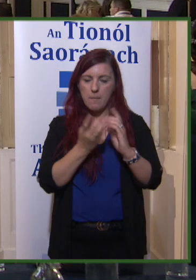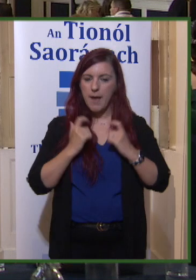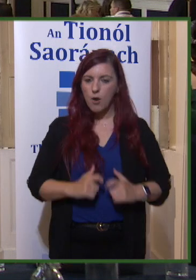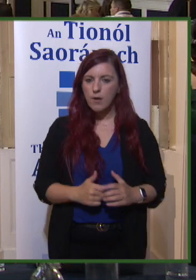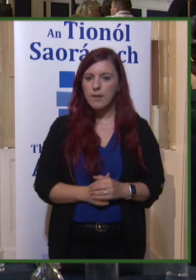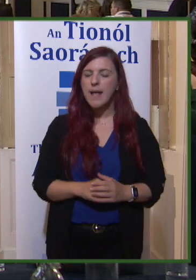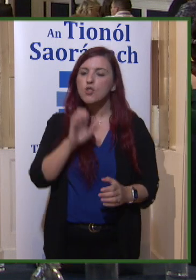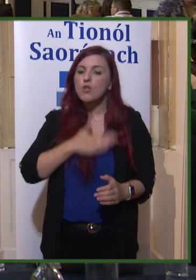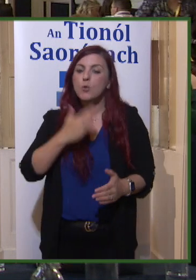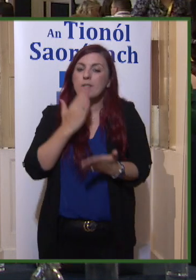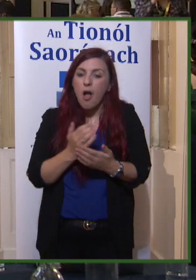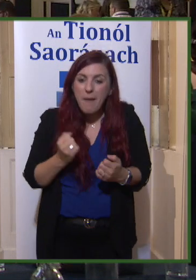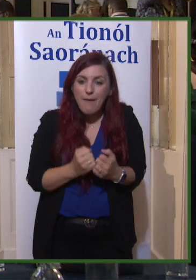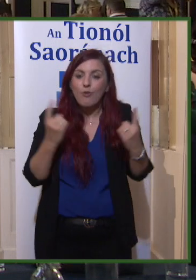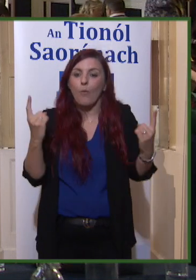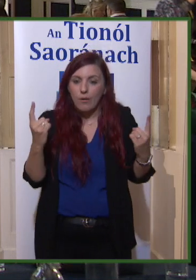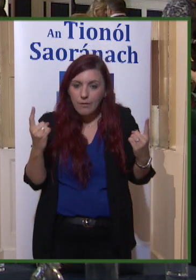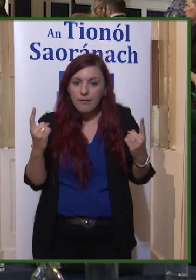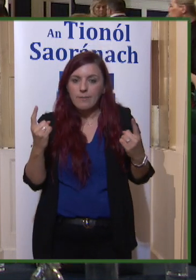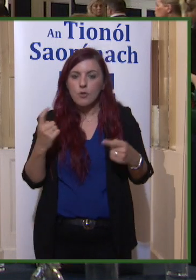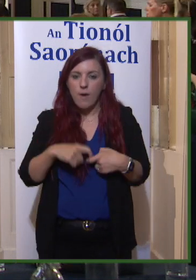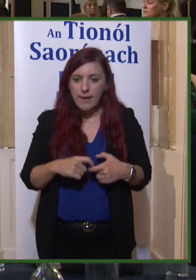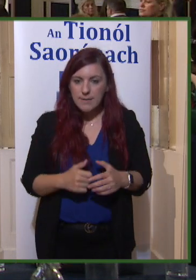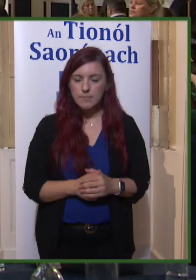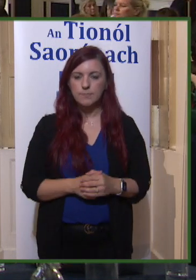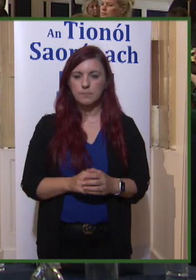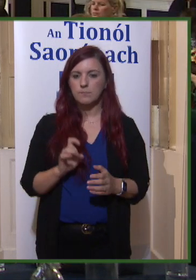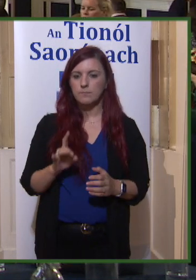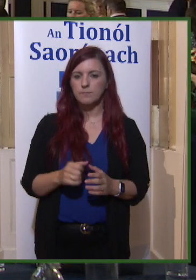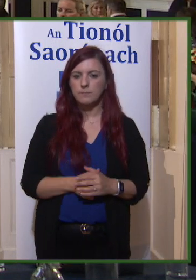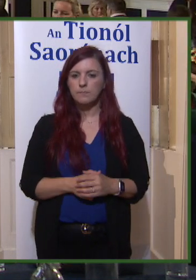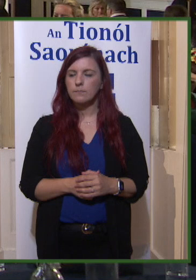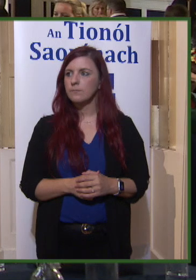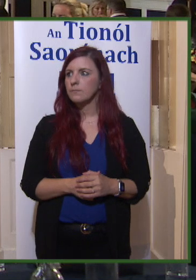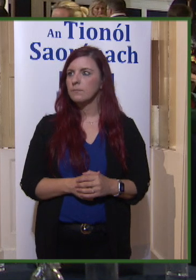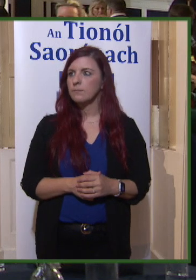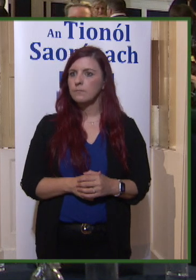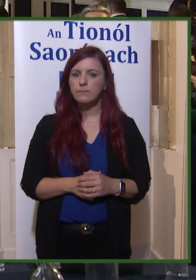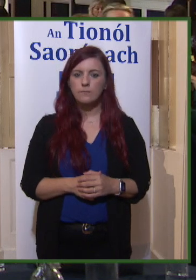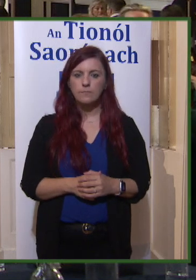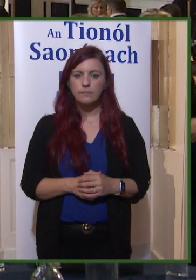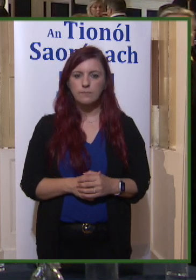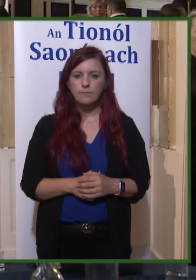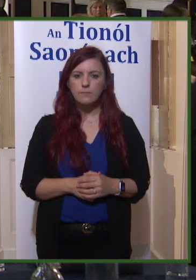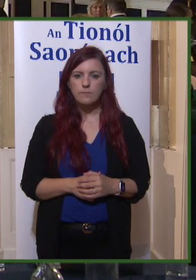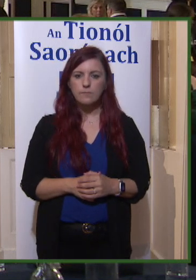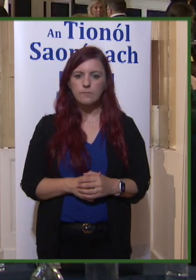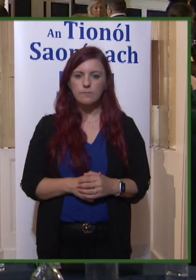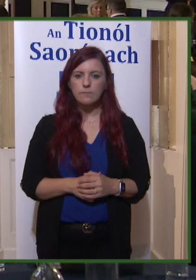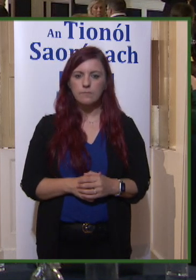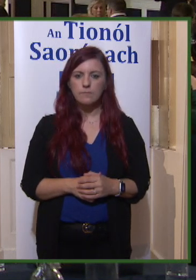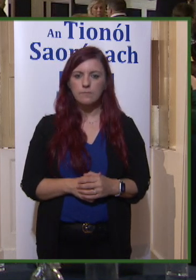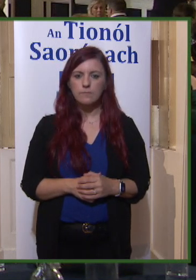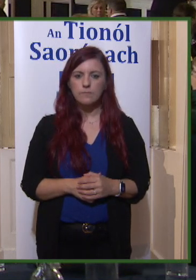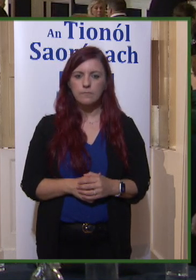Which might go to table 4. Deirdre, you had a... Do you want to just get clarity on that? Just maybe a show of hands. Do you want to go with appropriate?